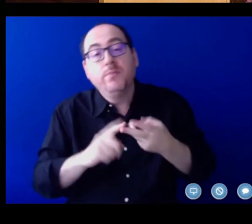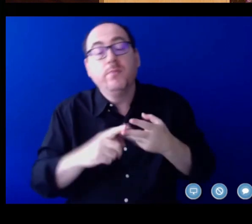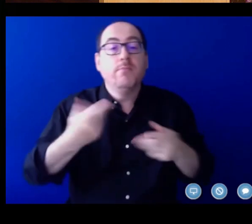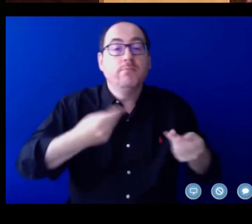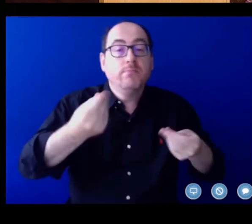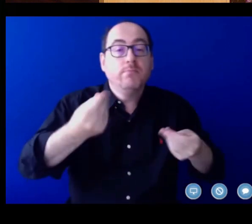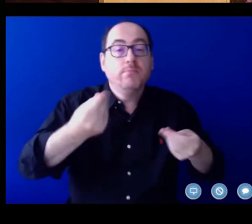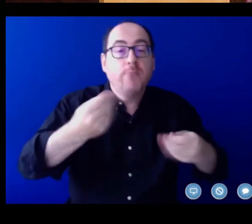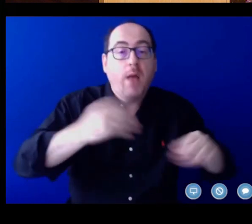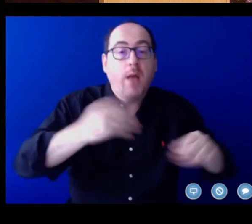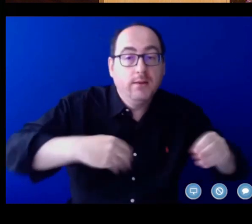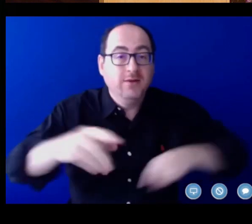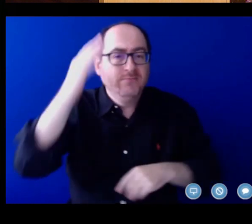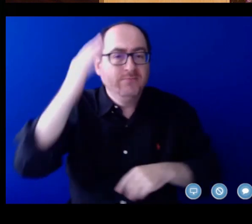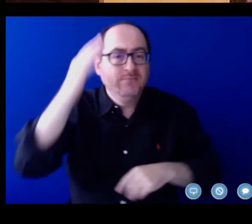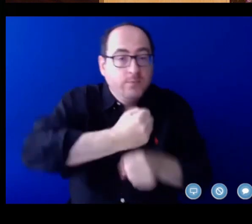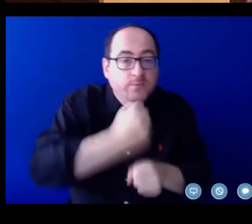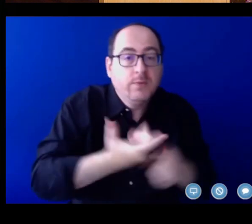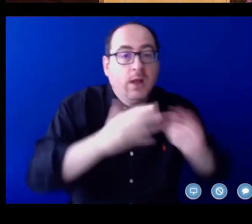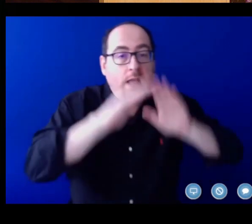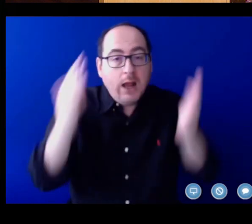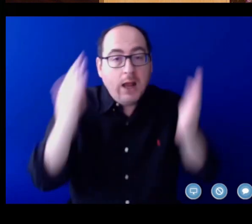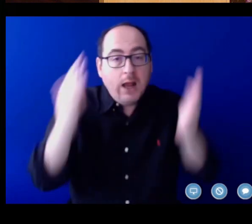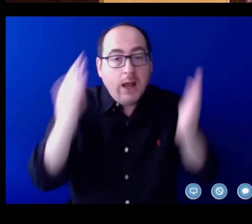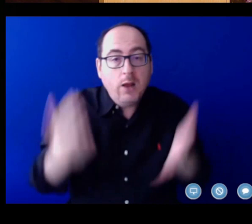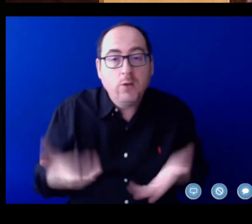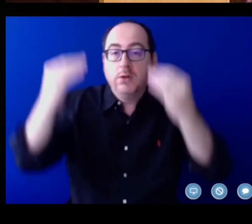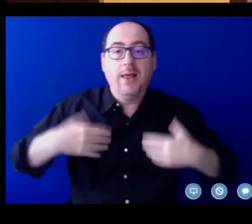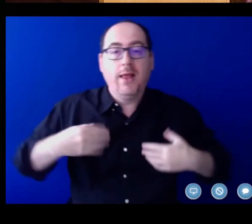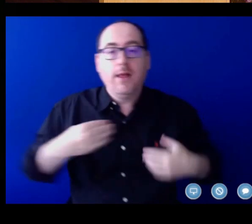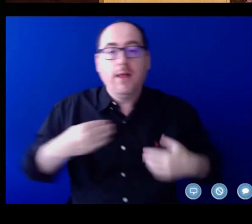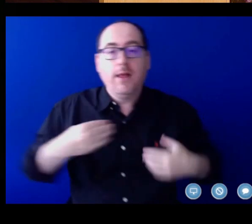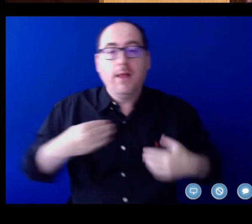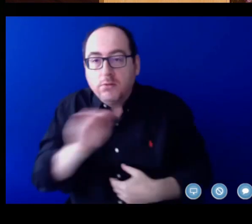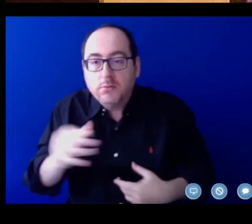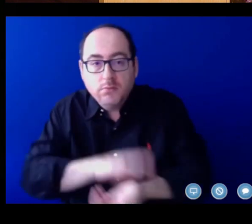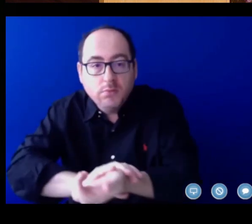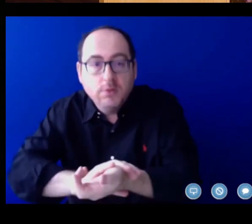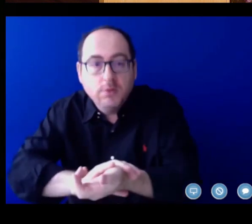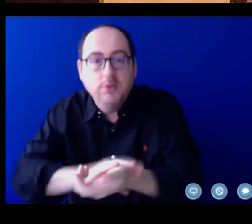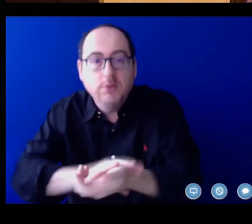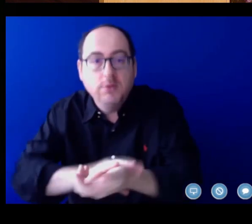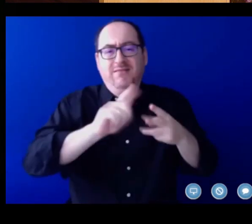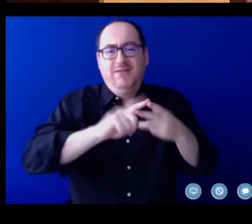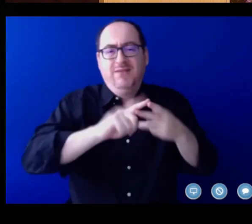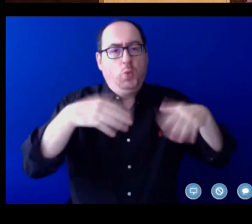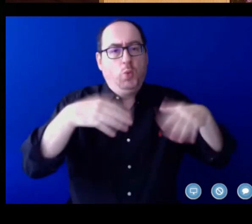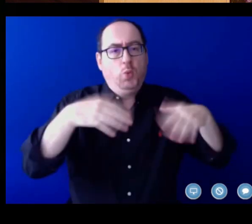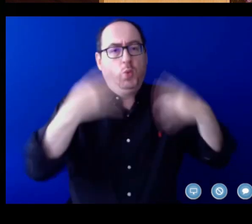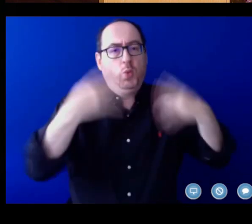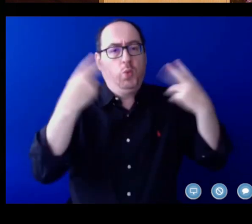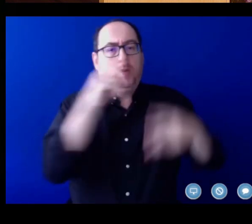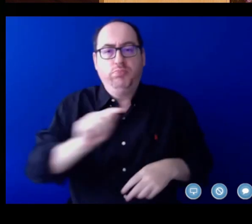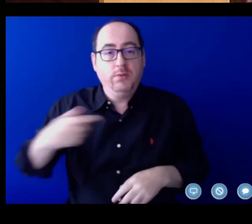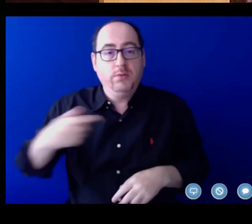describes culture as being like an iceberg, where most is below the surface. The cultural features that we can see are things like food,